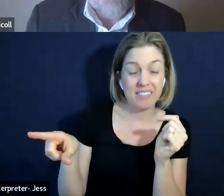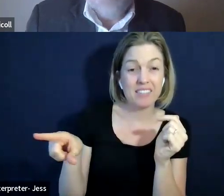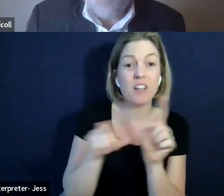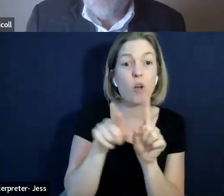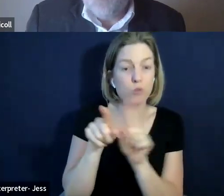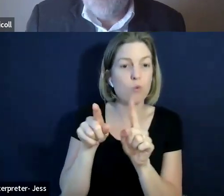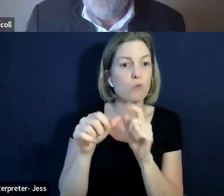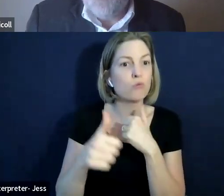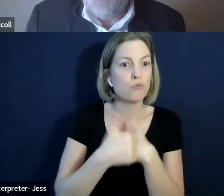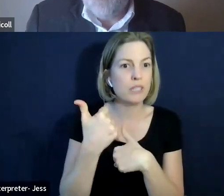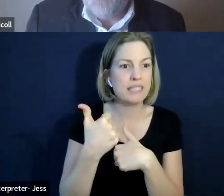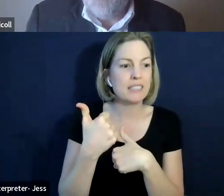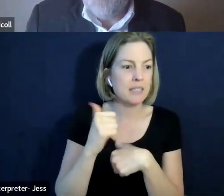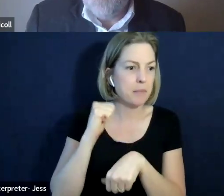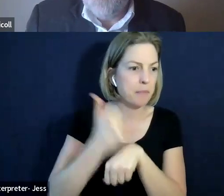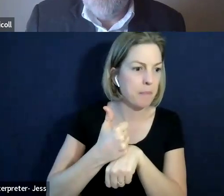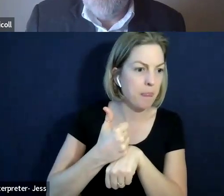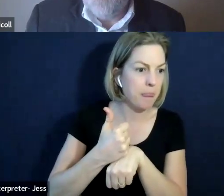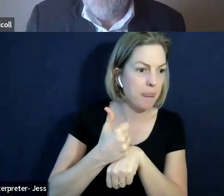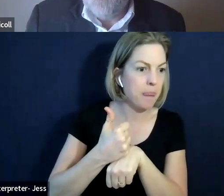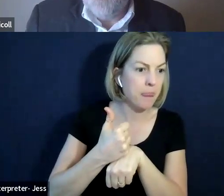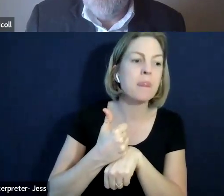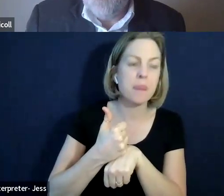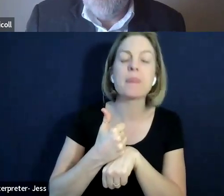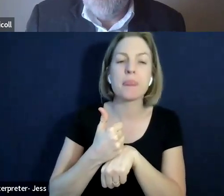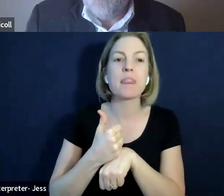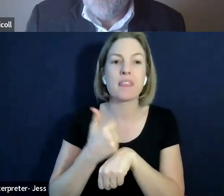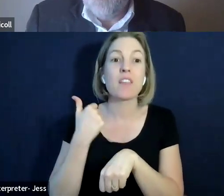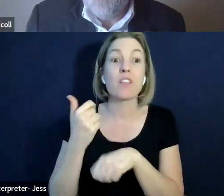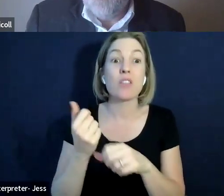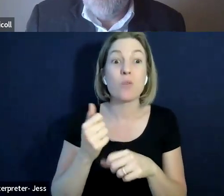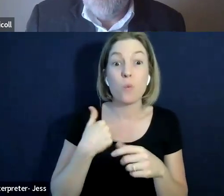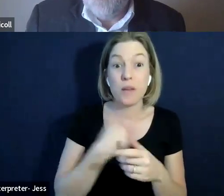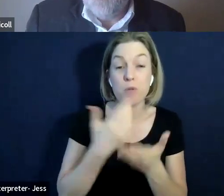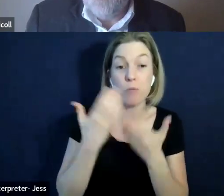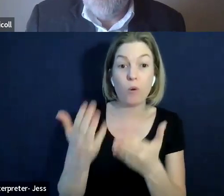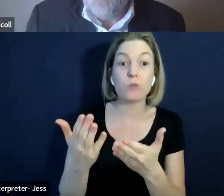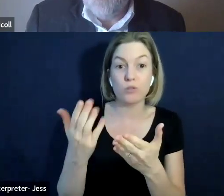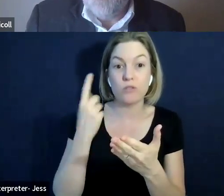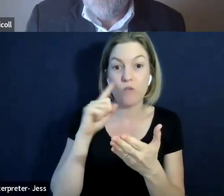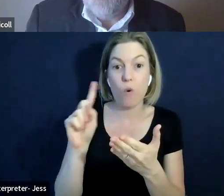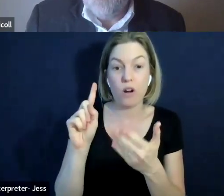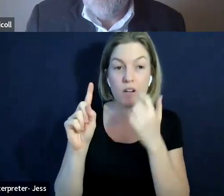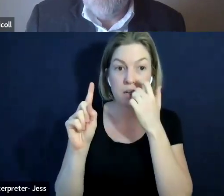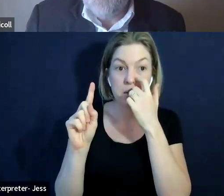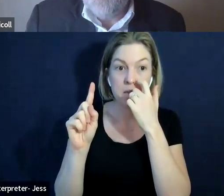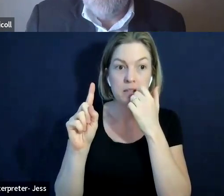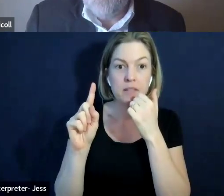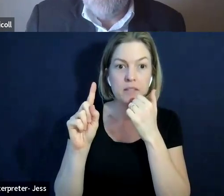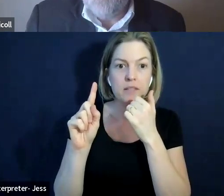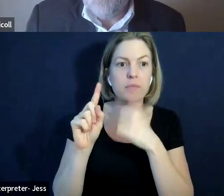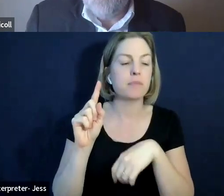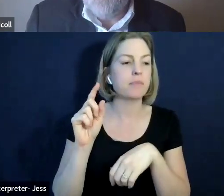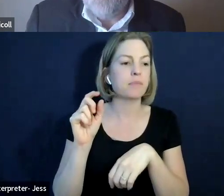limit. And the limit we're proposing is, you know, you would need to be exposed to that